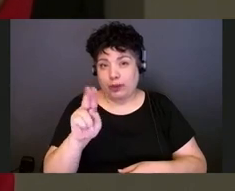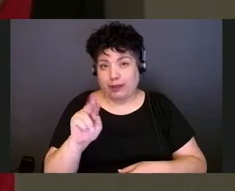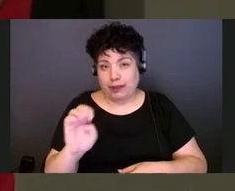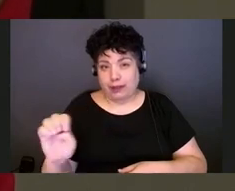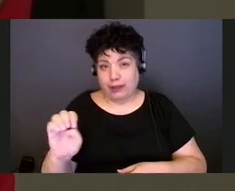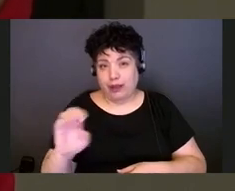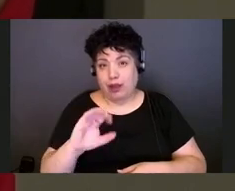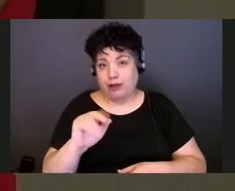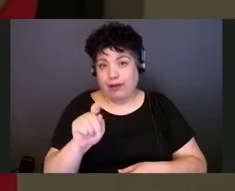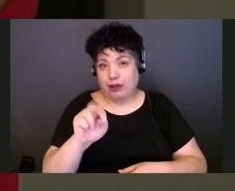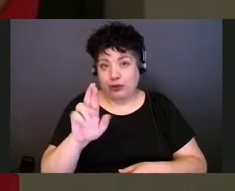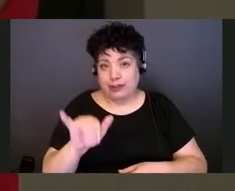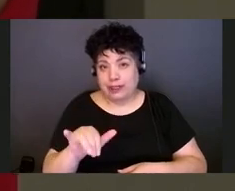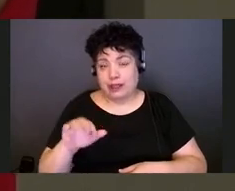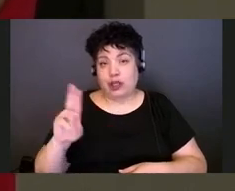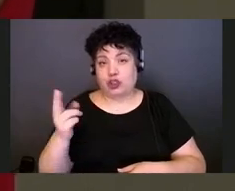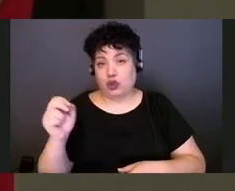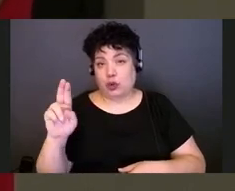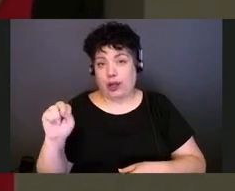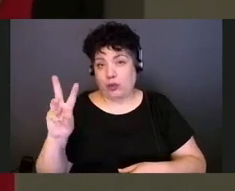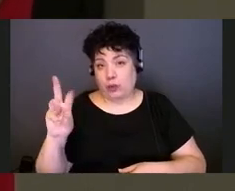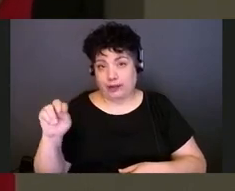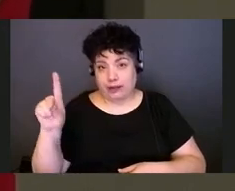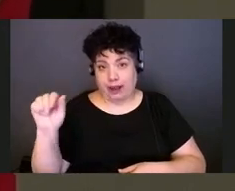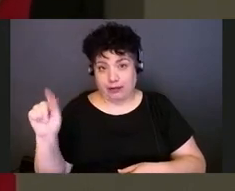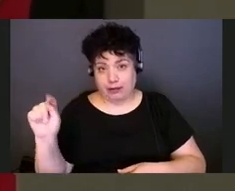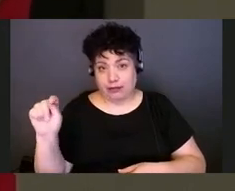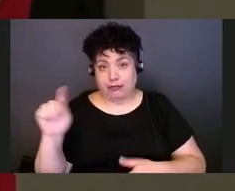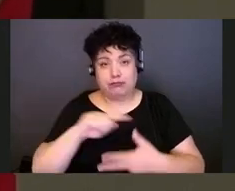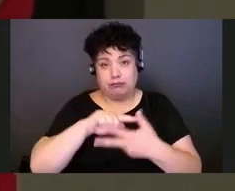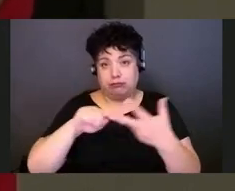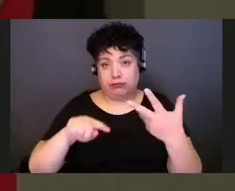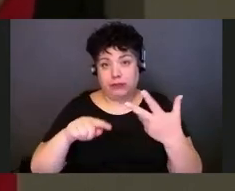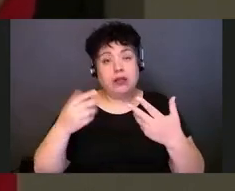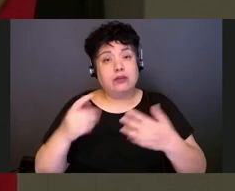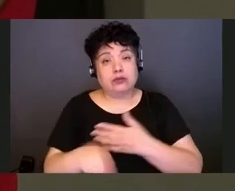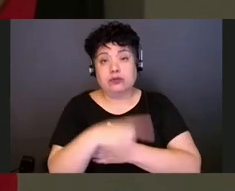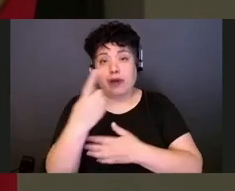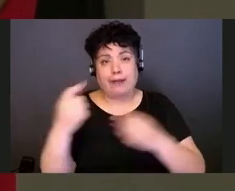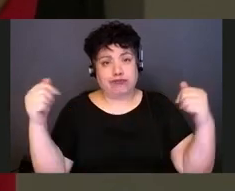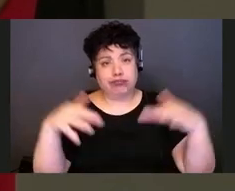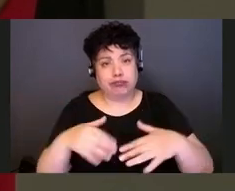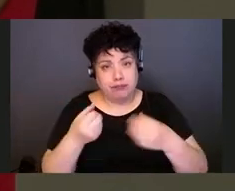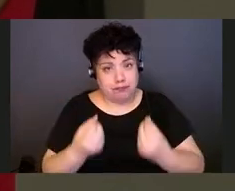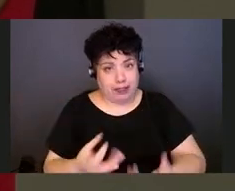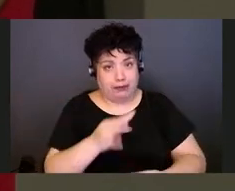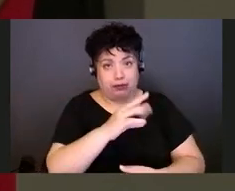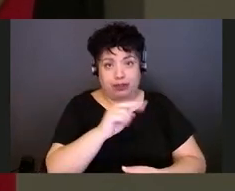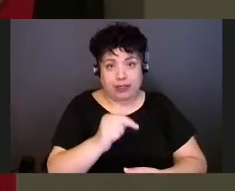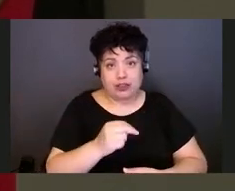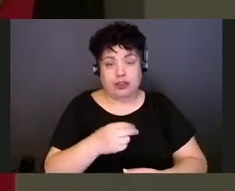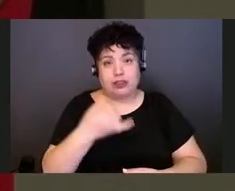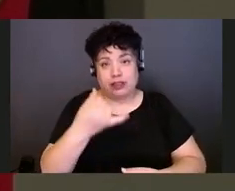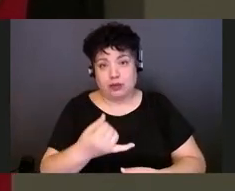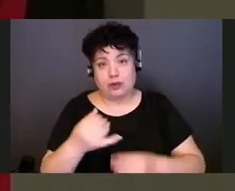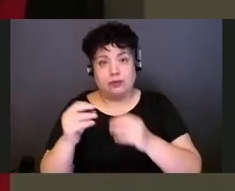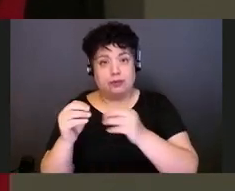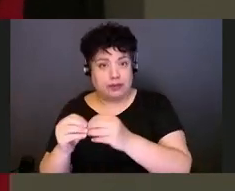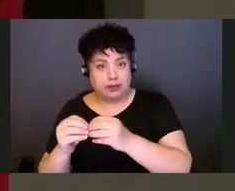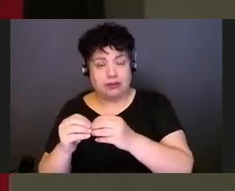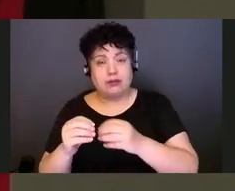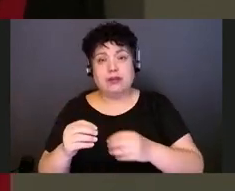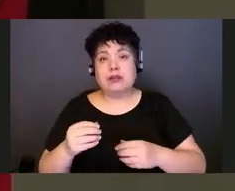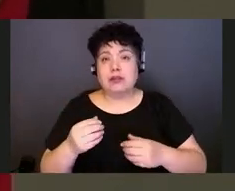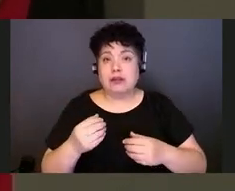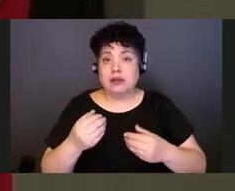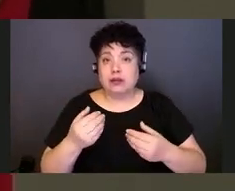and the Huron-Wendat. It is now home to many First Nation, Inuit, and Métis communities. We acknowledge the current